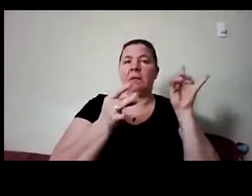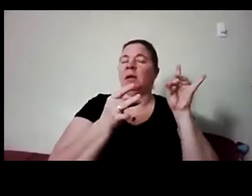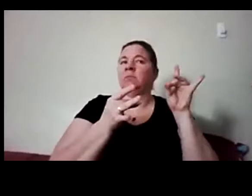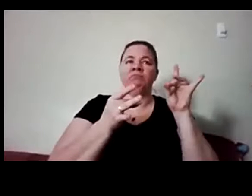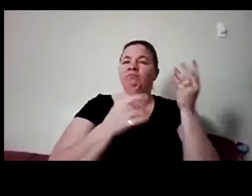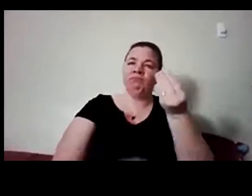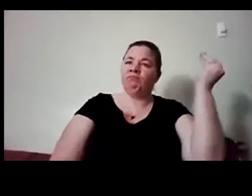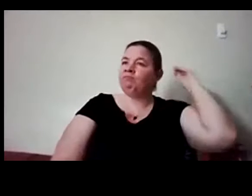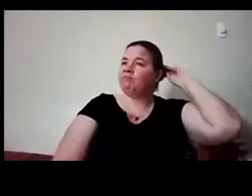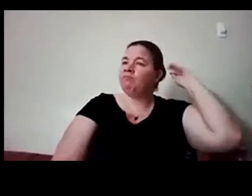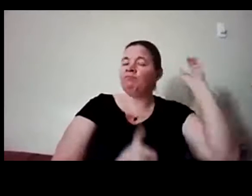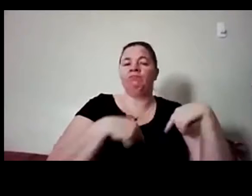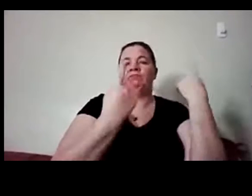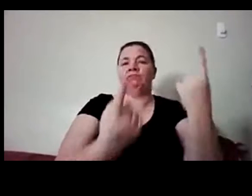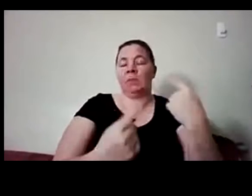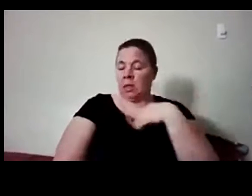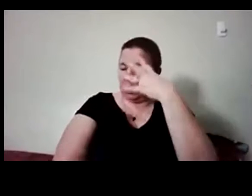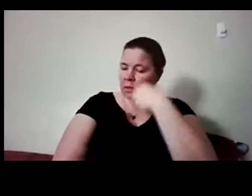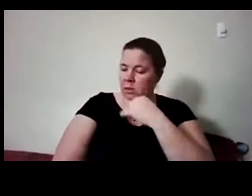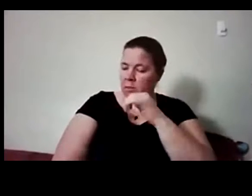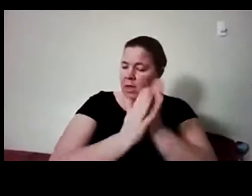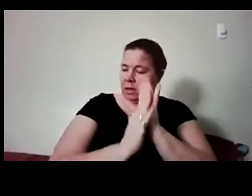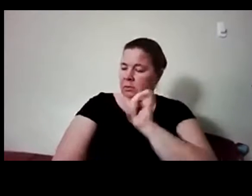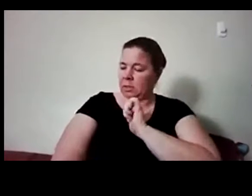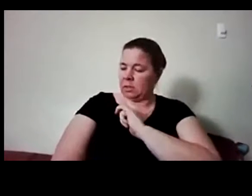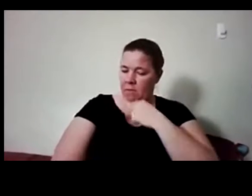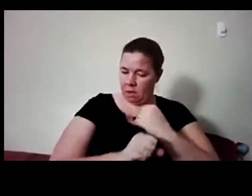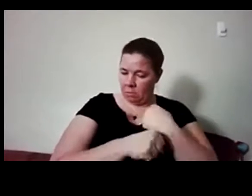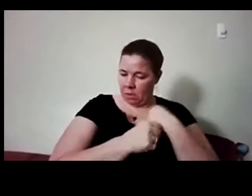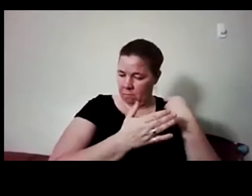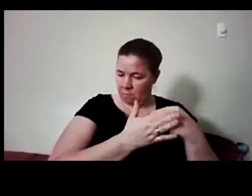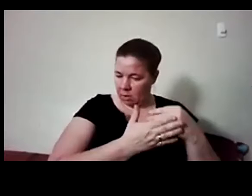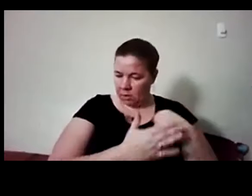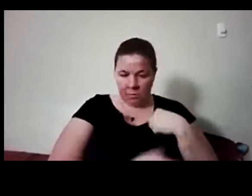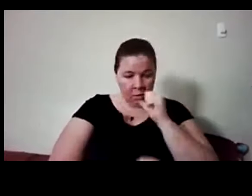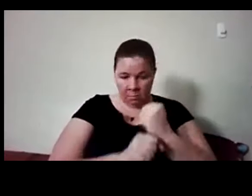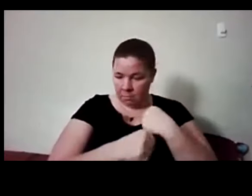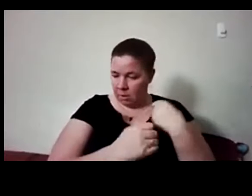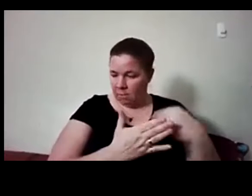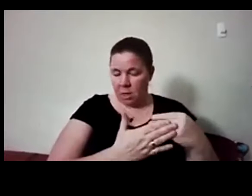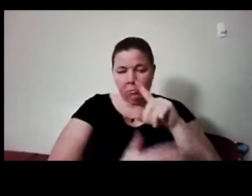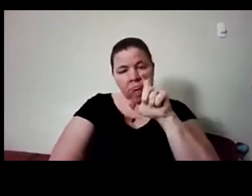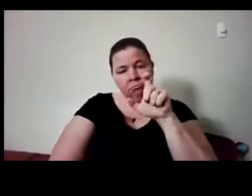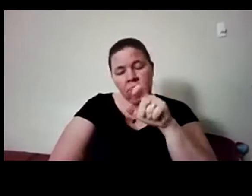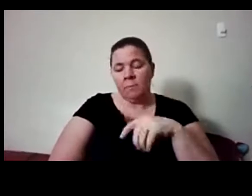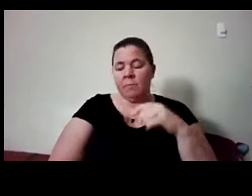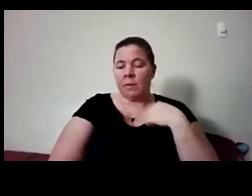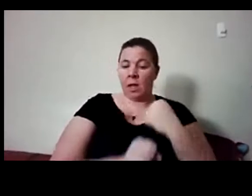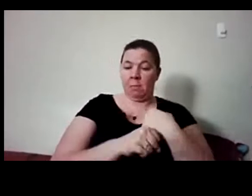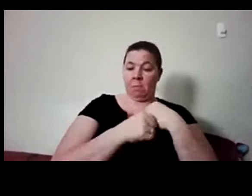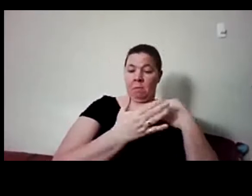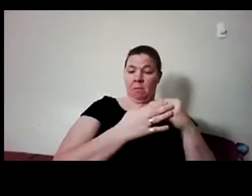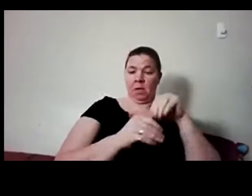while. Every time I go to sleep, I'm asking myself, am I making money? Am I not making money? Trying to make money in my sleep.